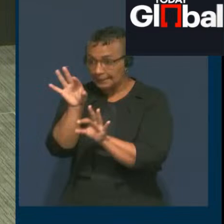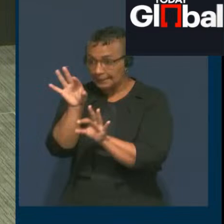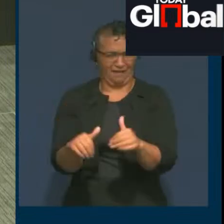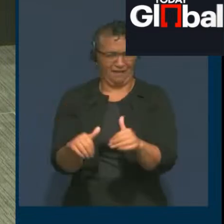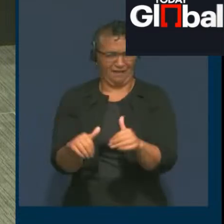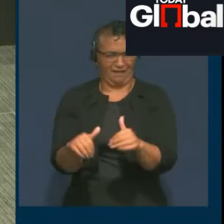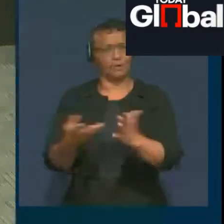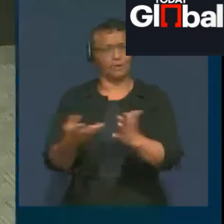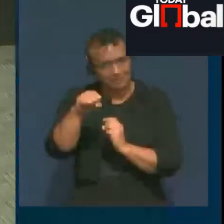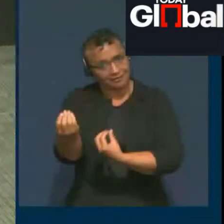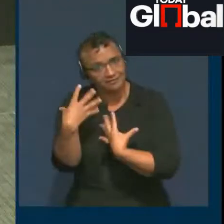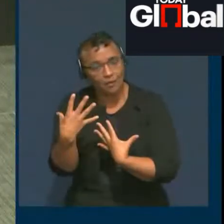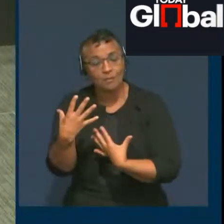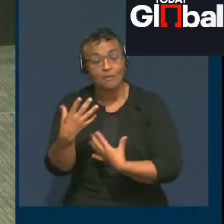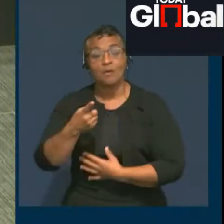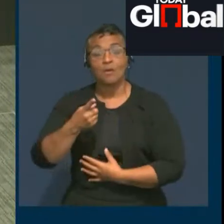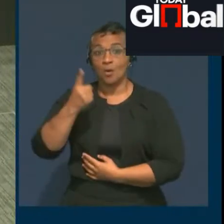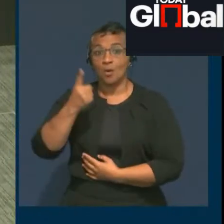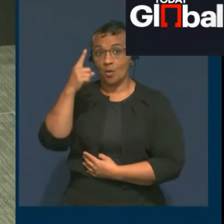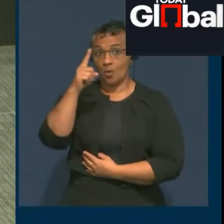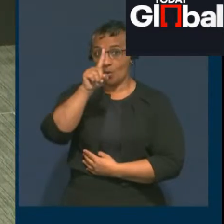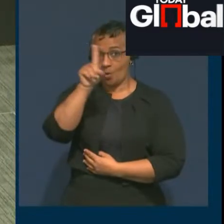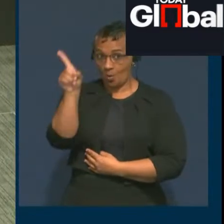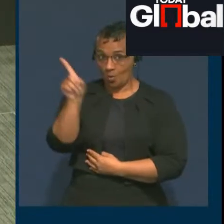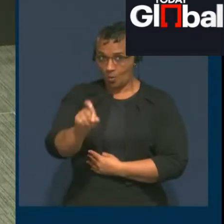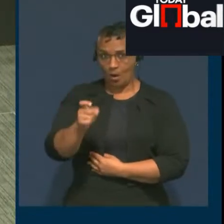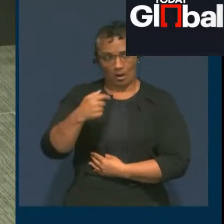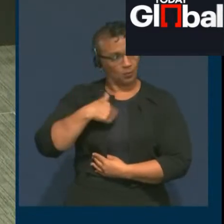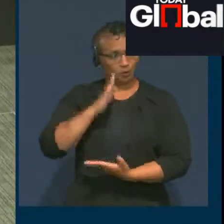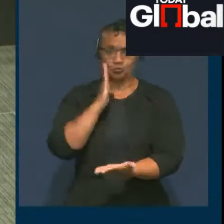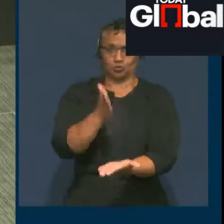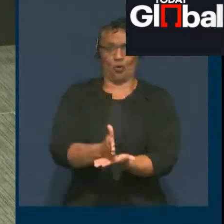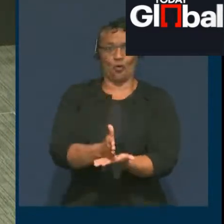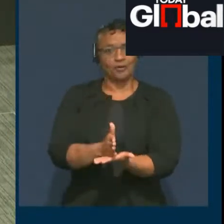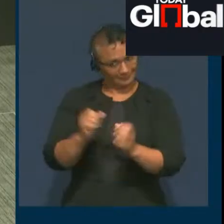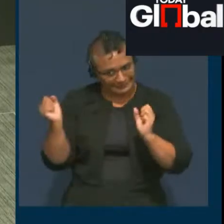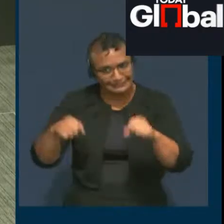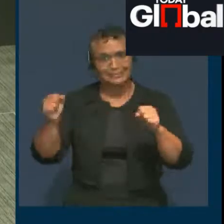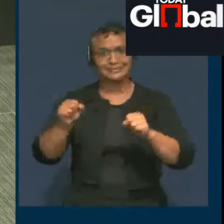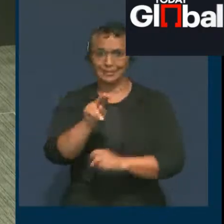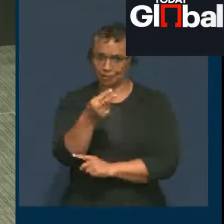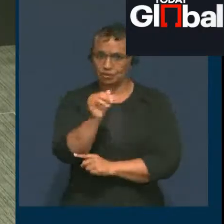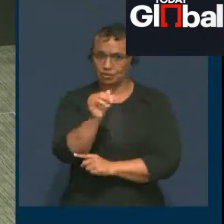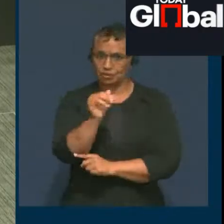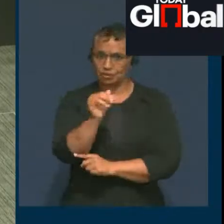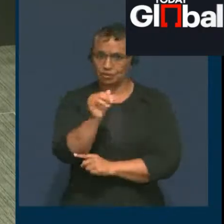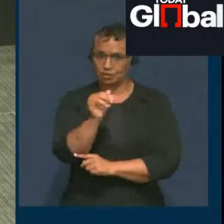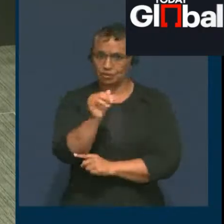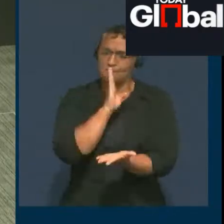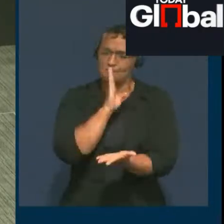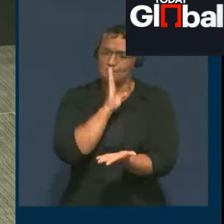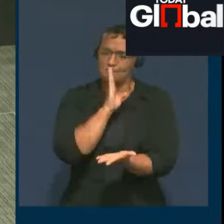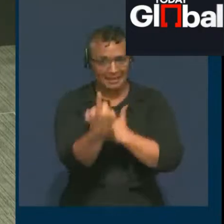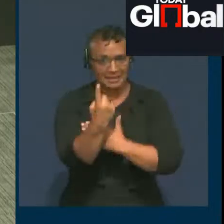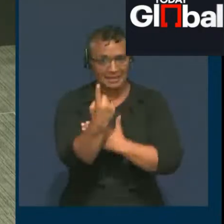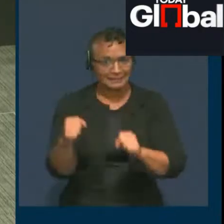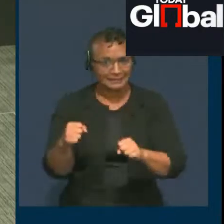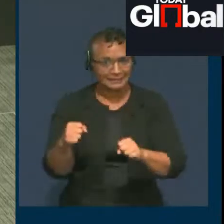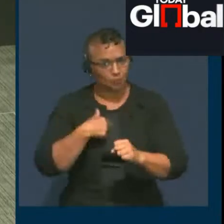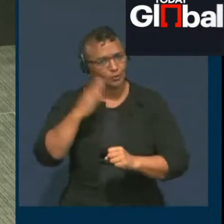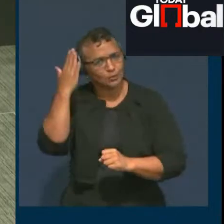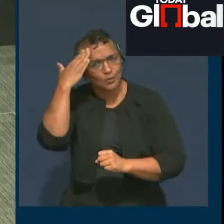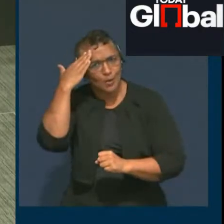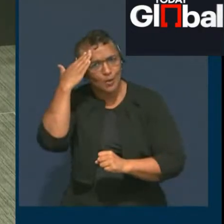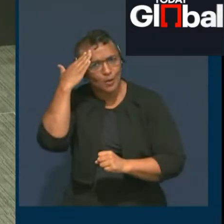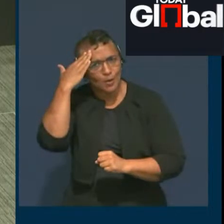briefly, so that we can be sure that the National Human Rights Institute is in fact independent.